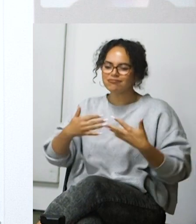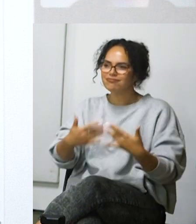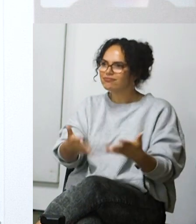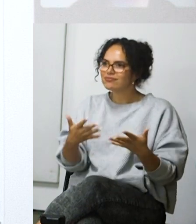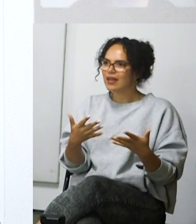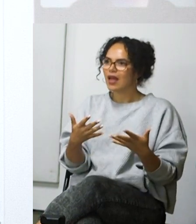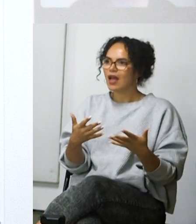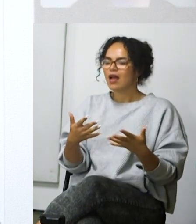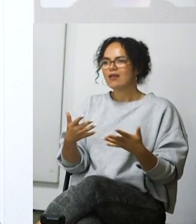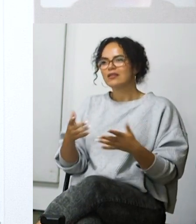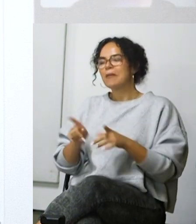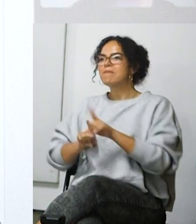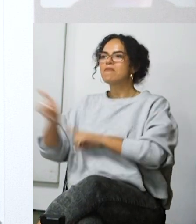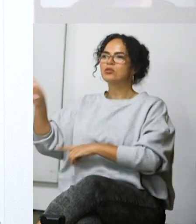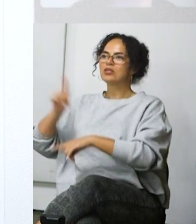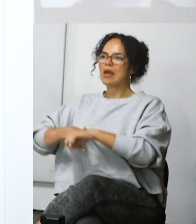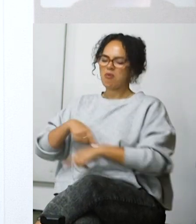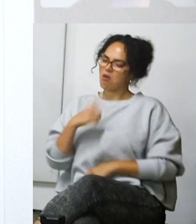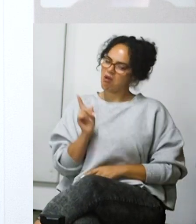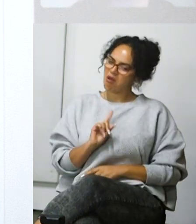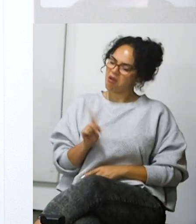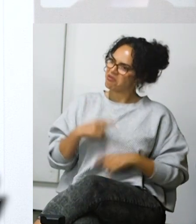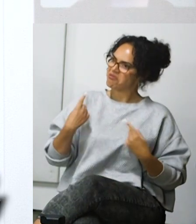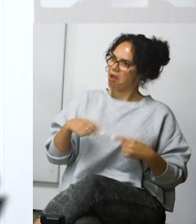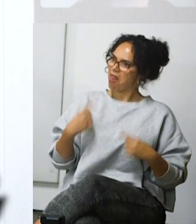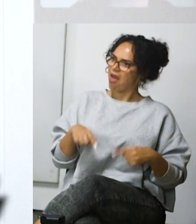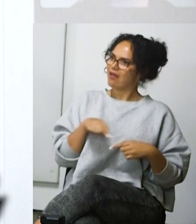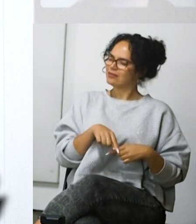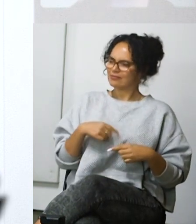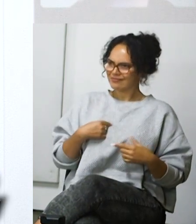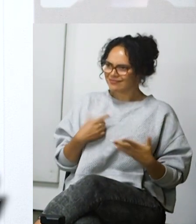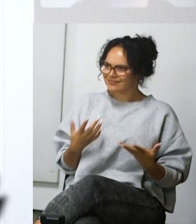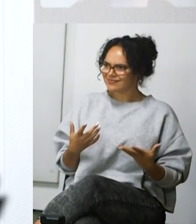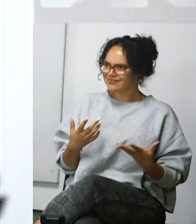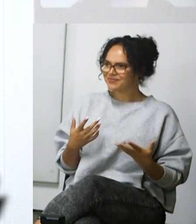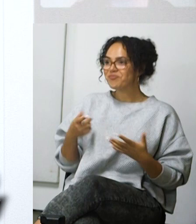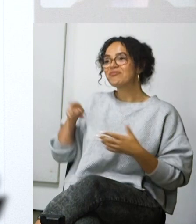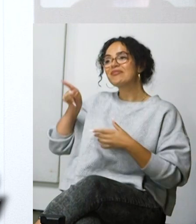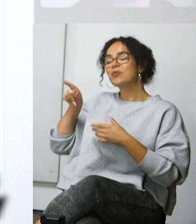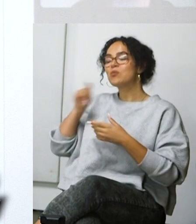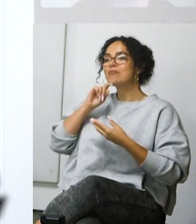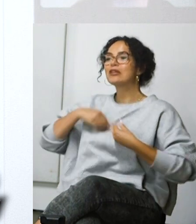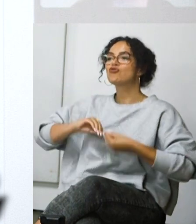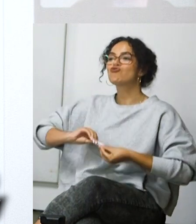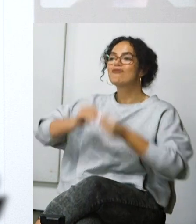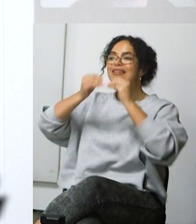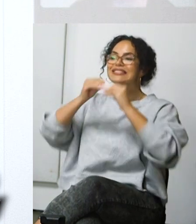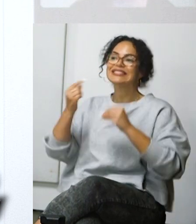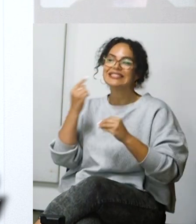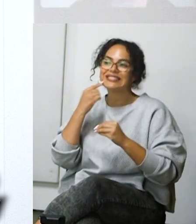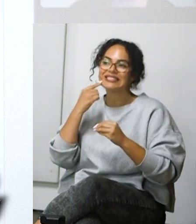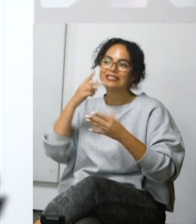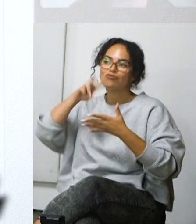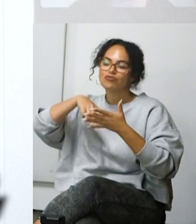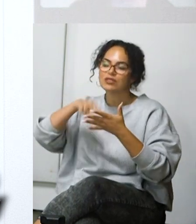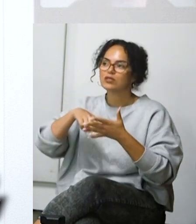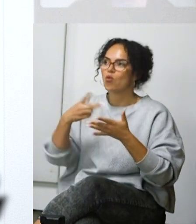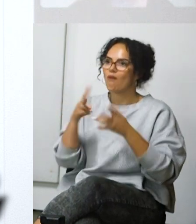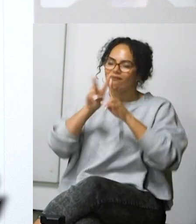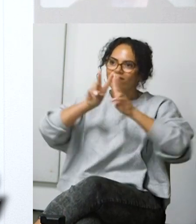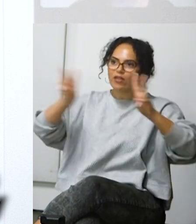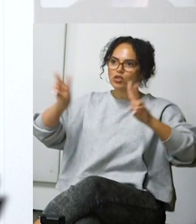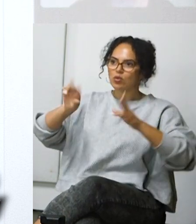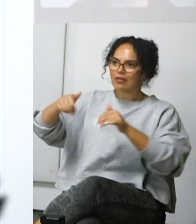actually feel that it's a real asset to be autistic when you're creating easy read or visual aids, because